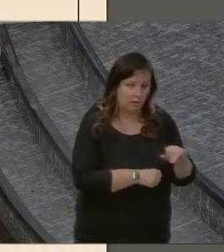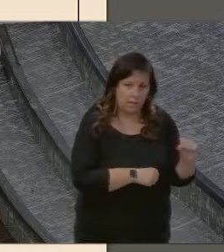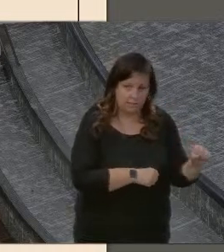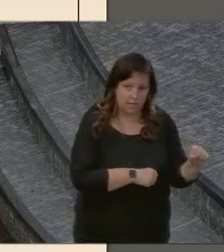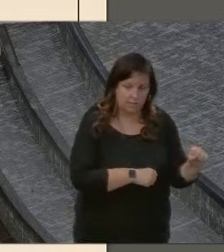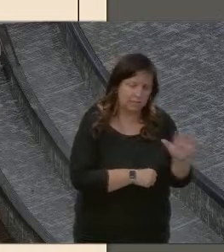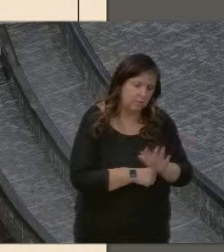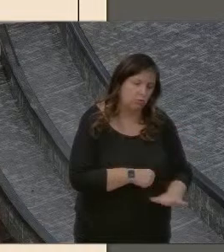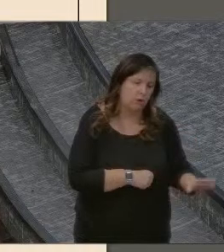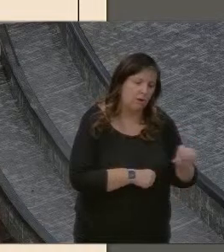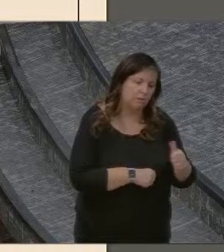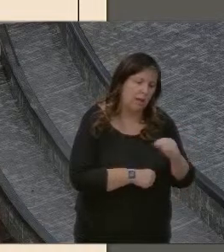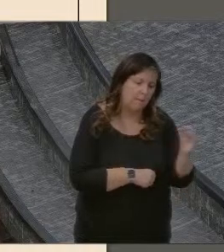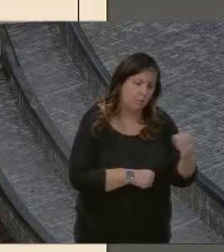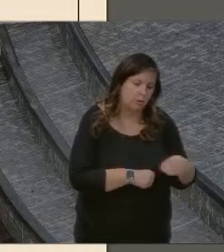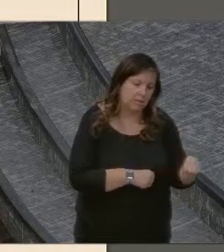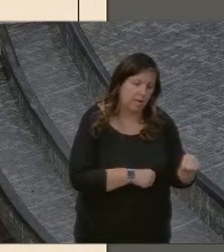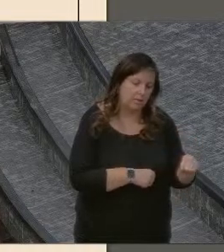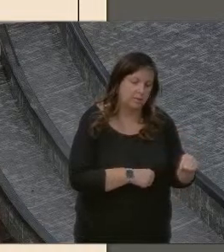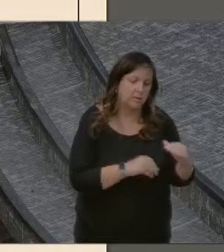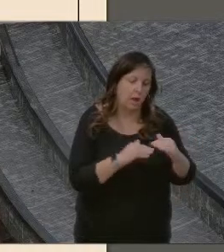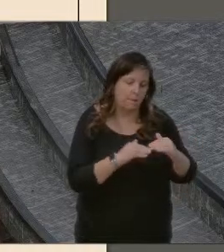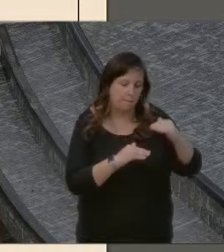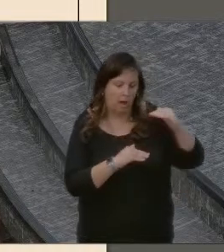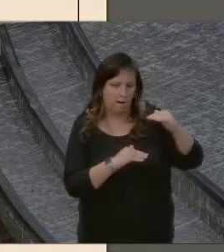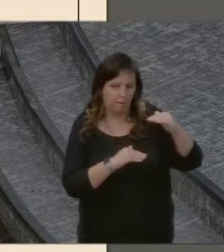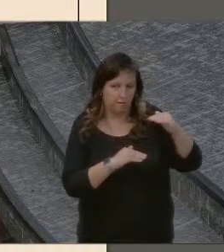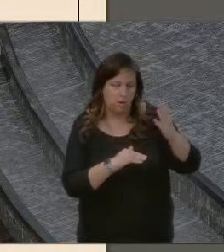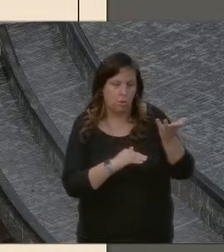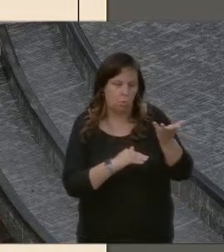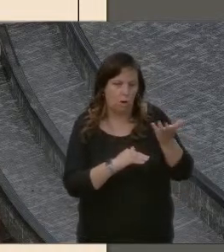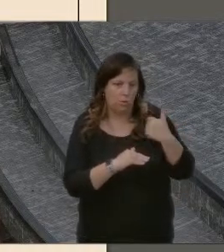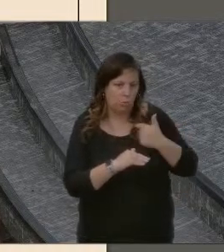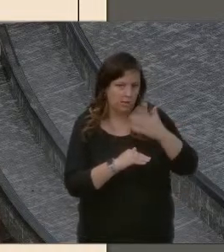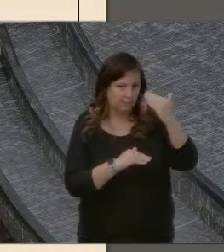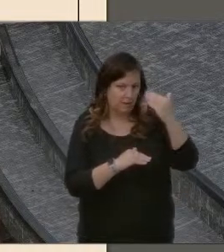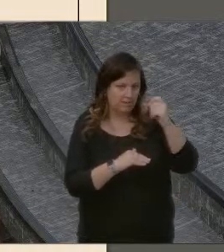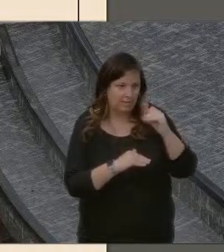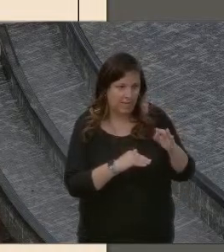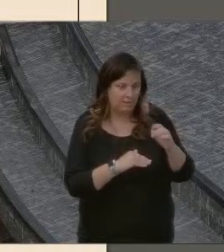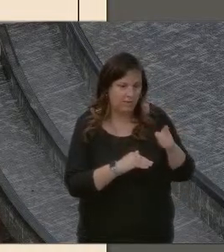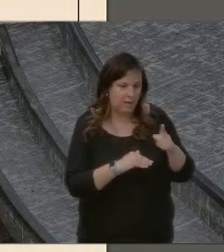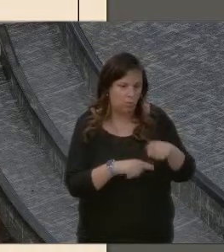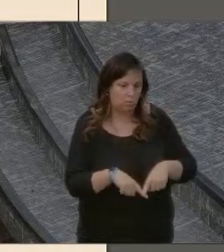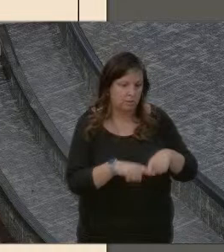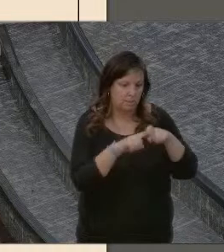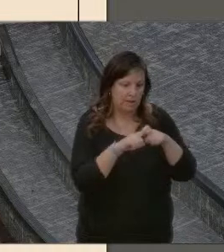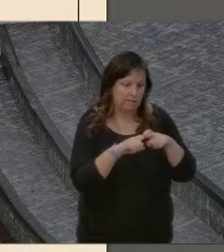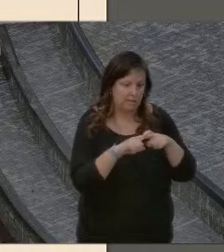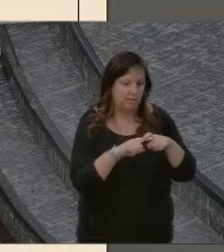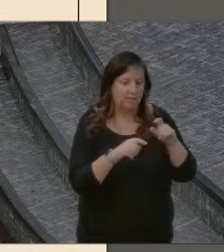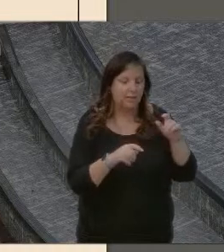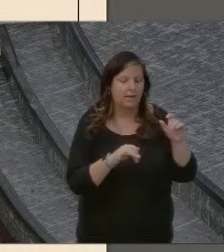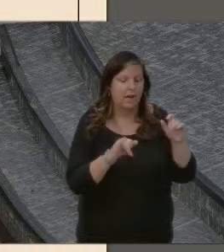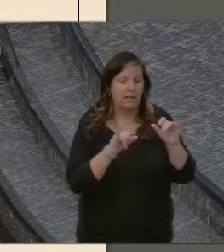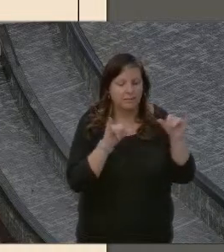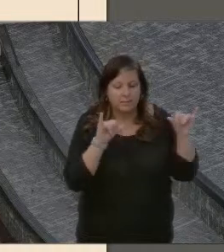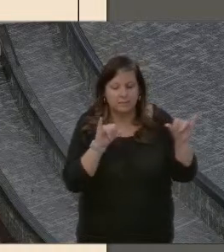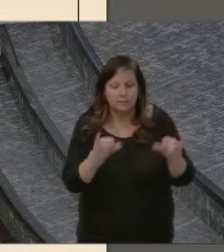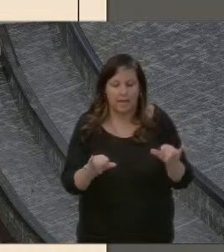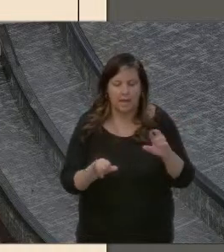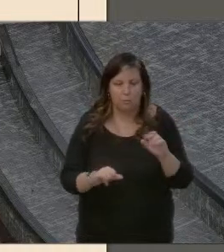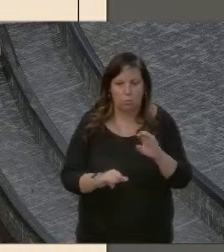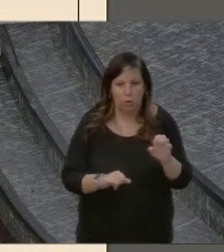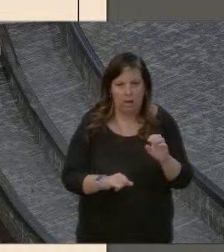is roughly 10 percentage points above what we'd expect if they were suspended at the rate of white students.